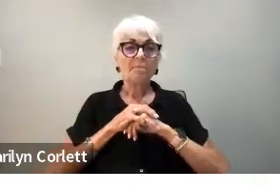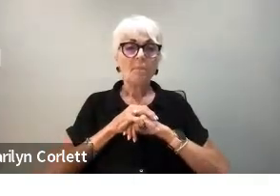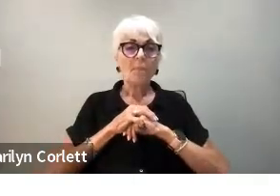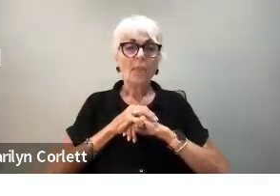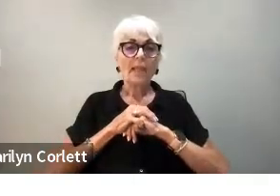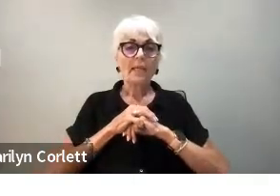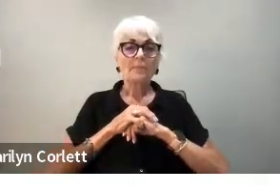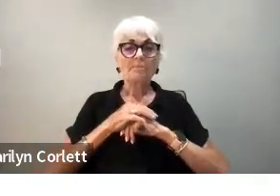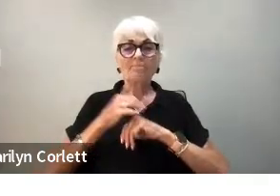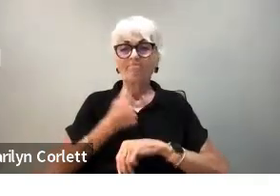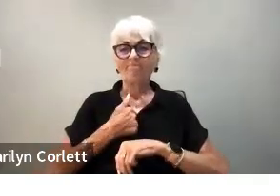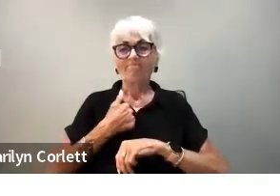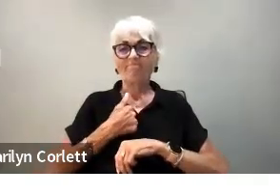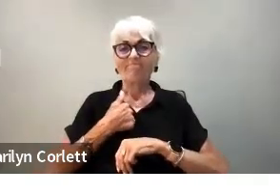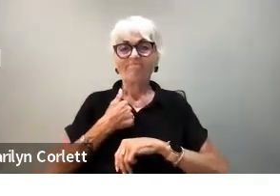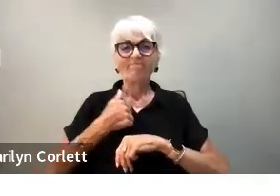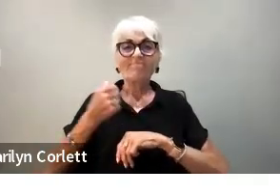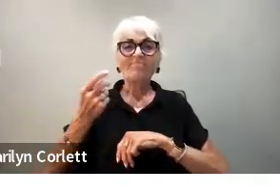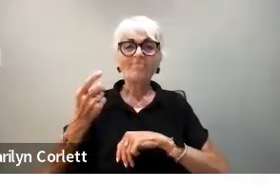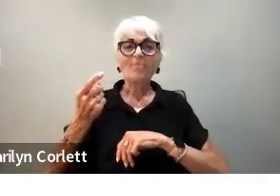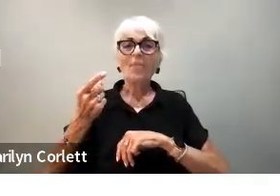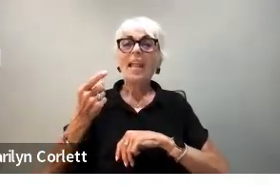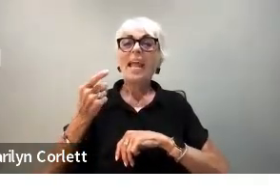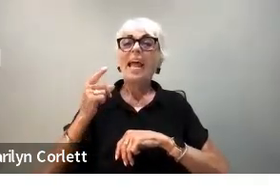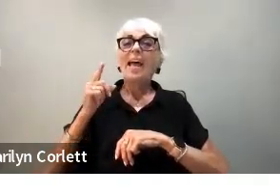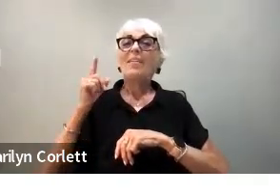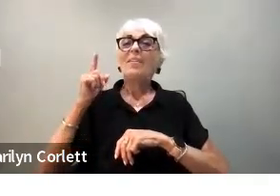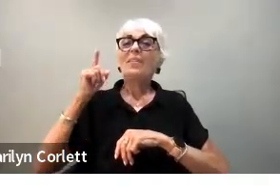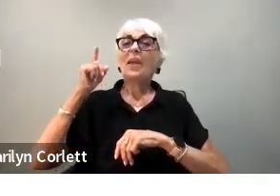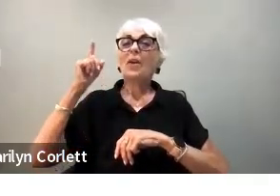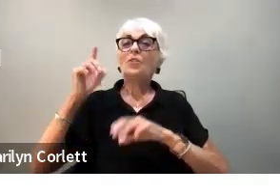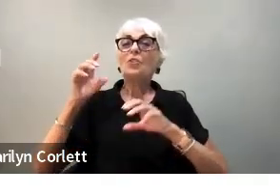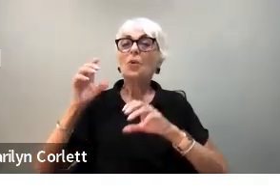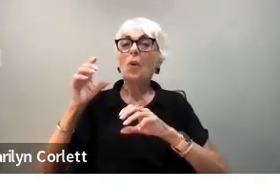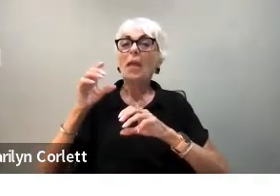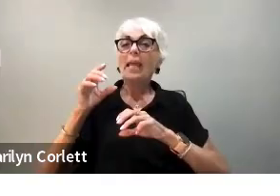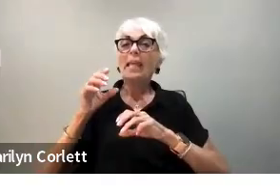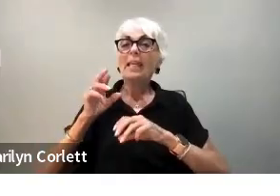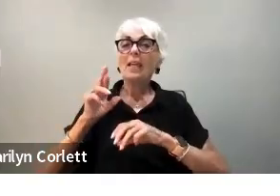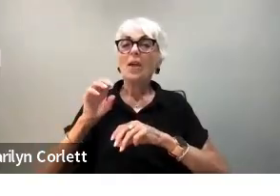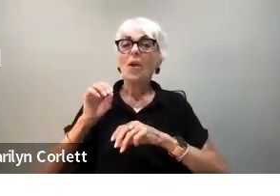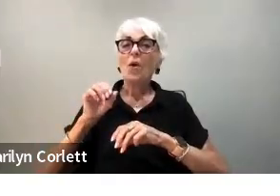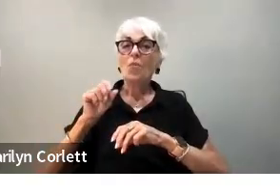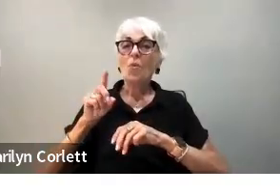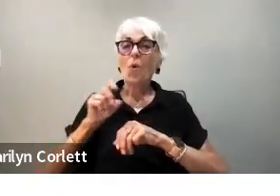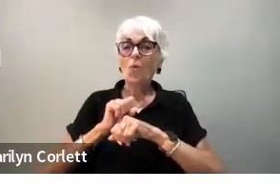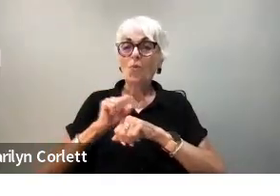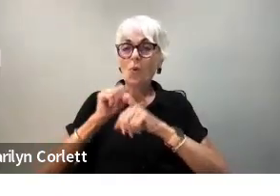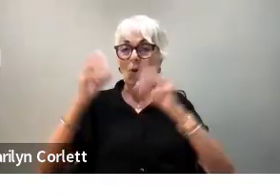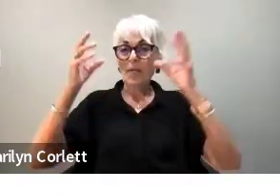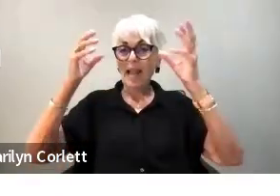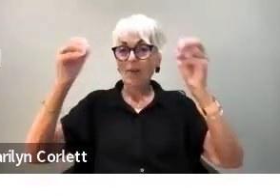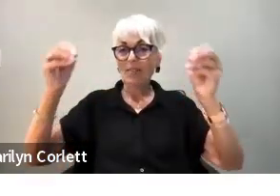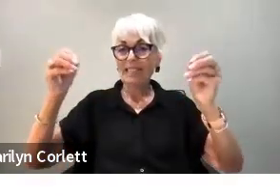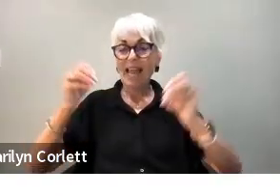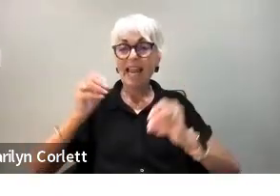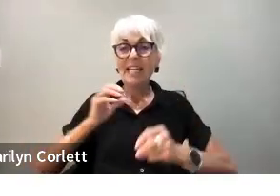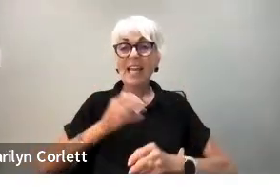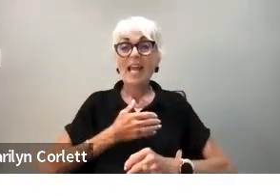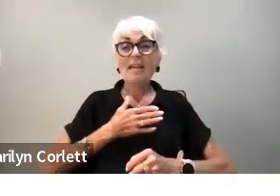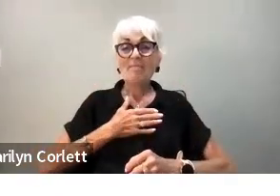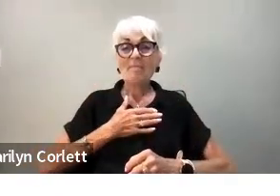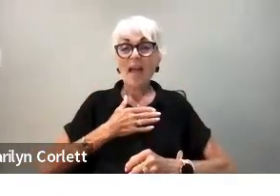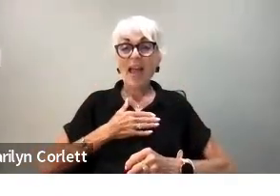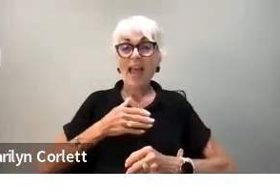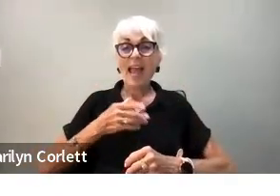And I apologize. The dogs, they're doing road work outside. I don't know if anyone can hear that, but the dogs are barking at the people who are doing road work. So